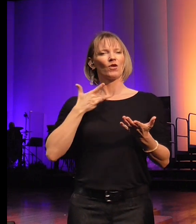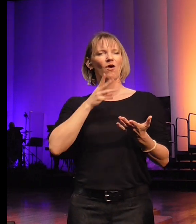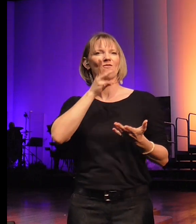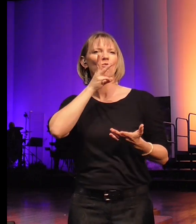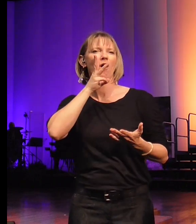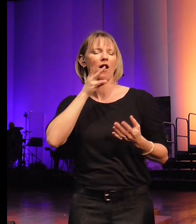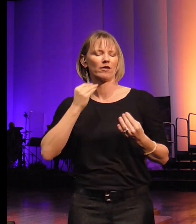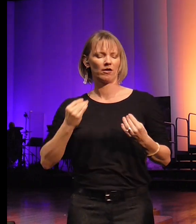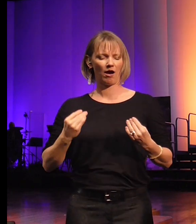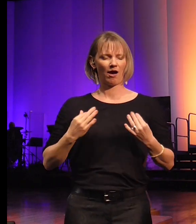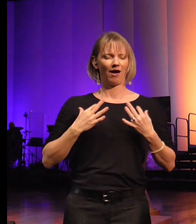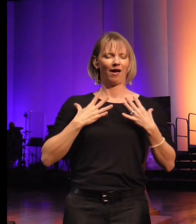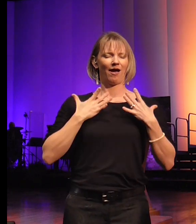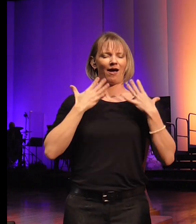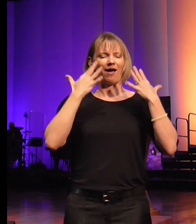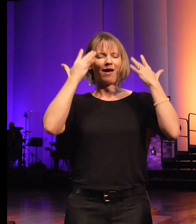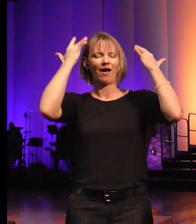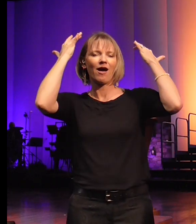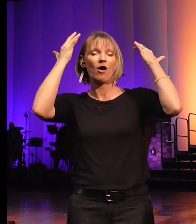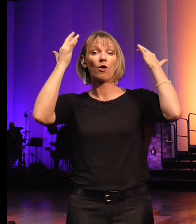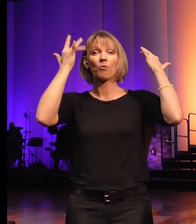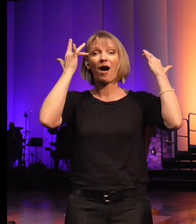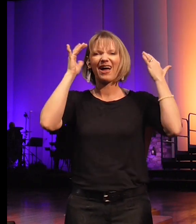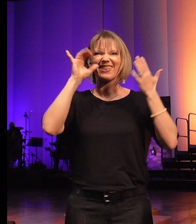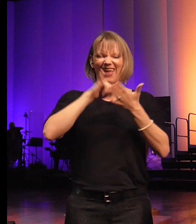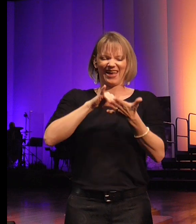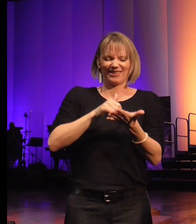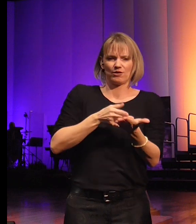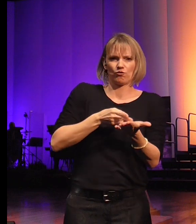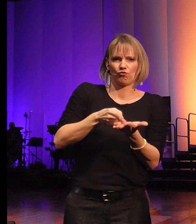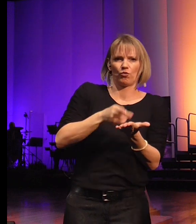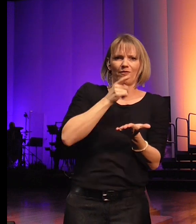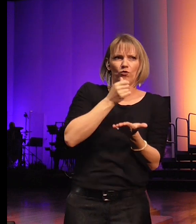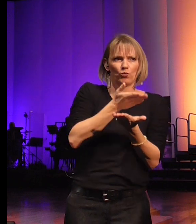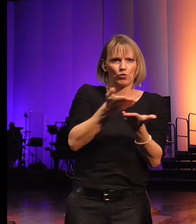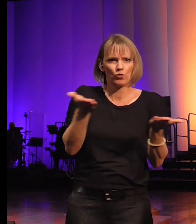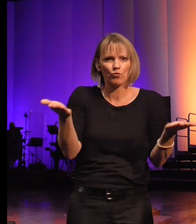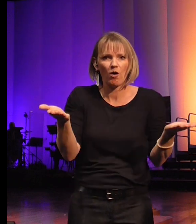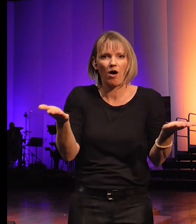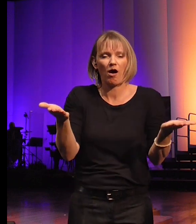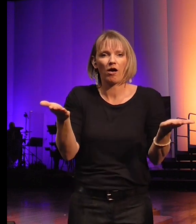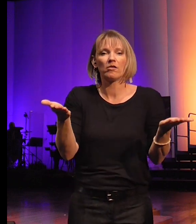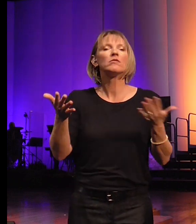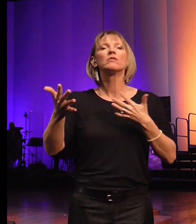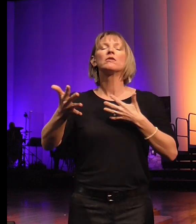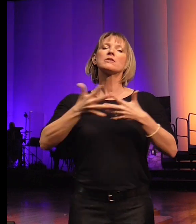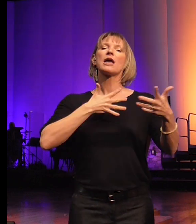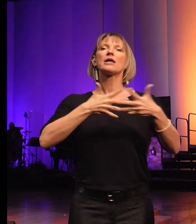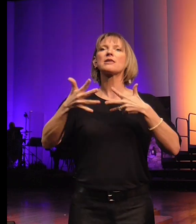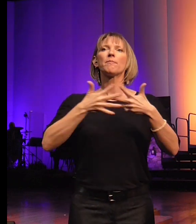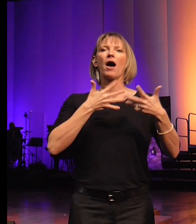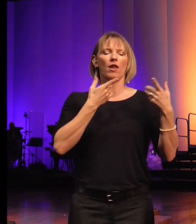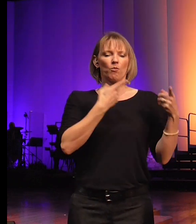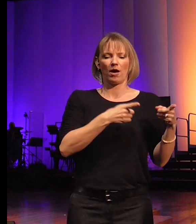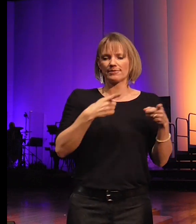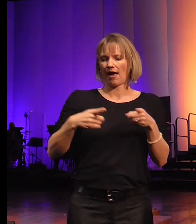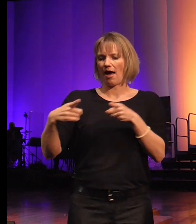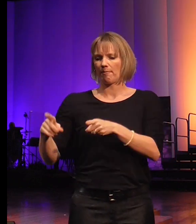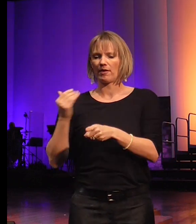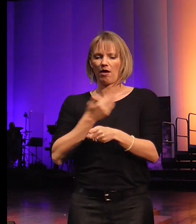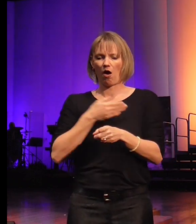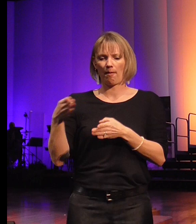you, for it is the truth of who you are. So no matter what has taken place upon our